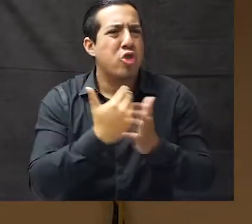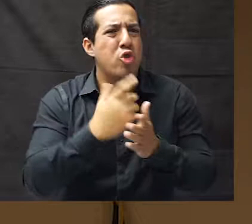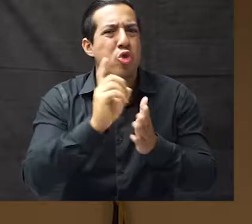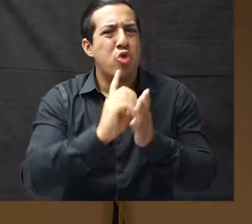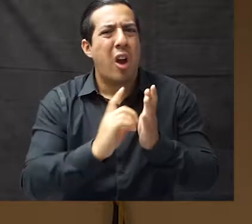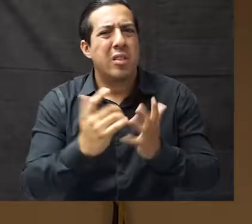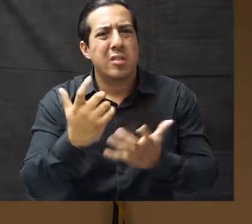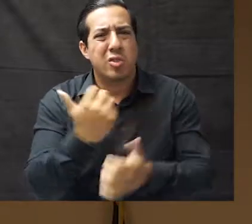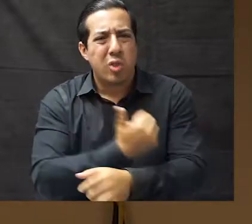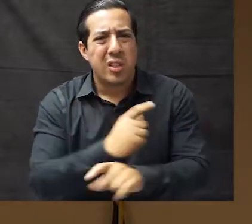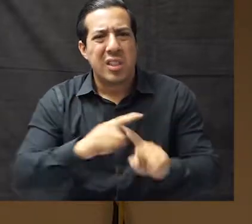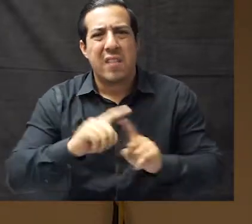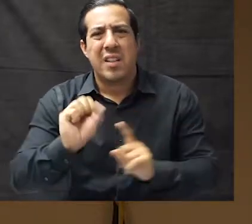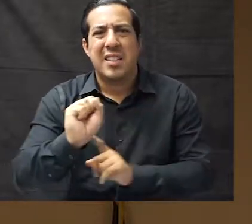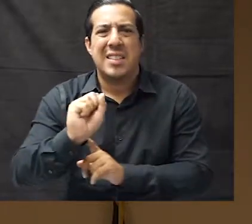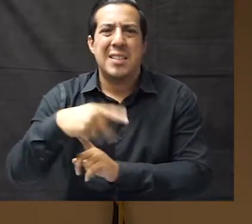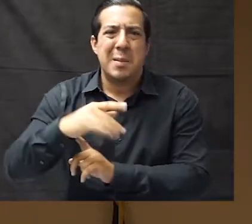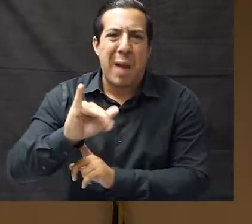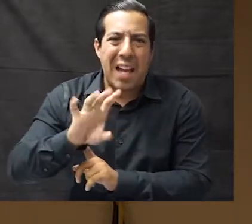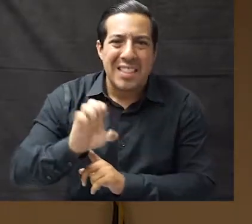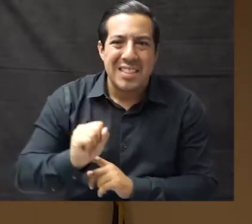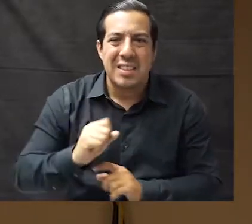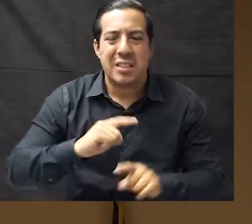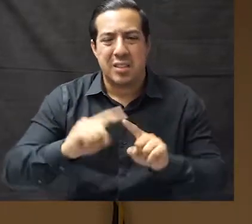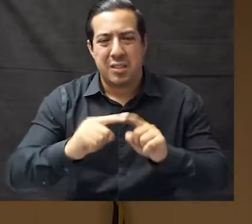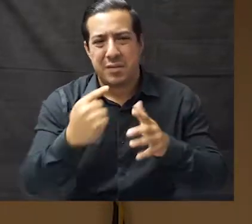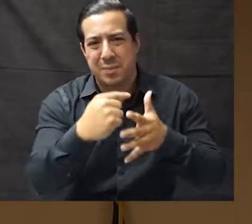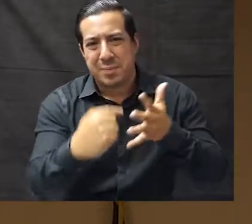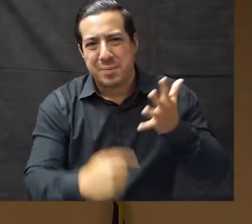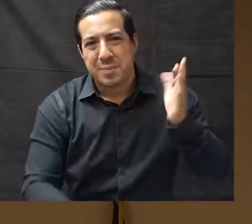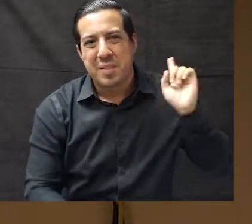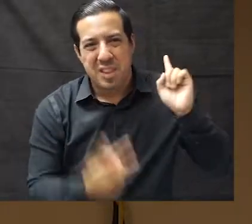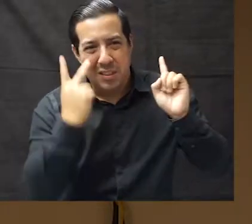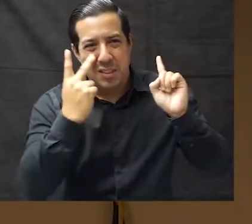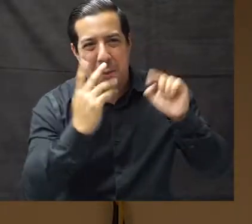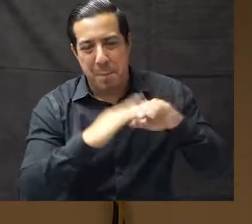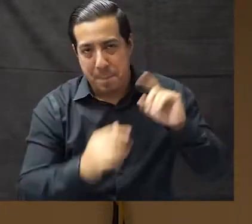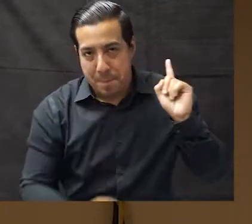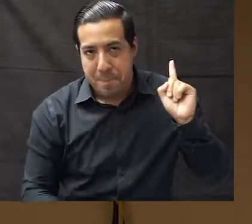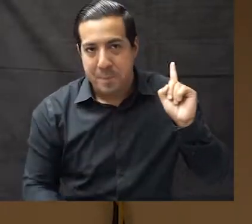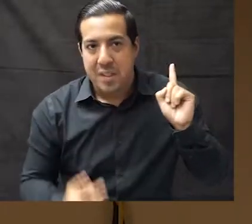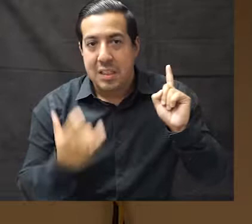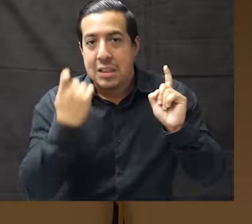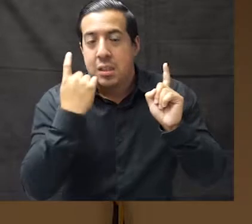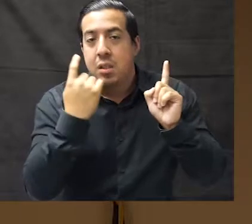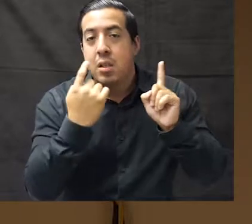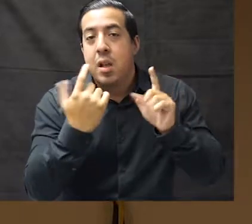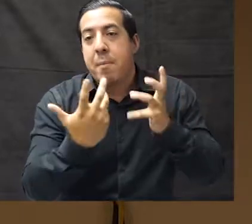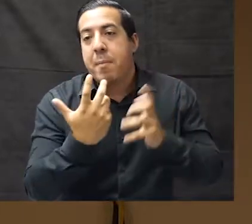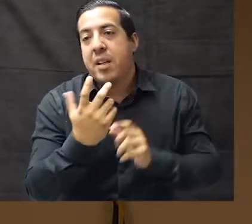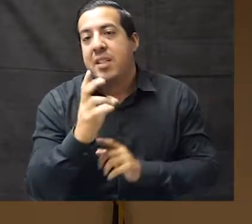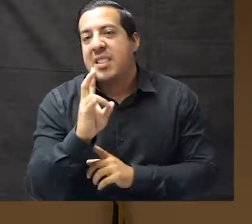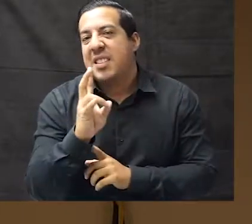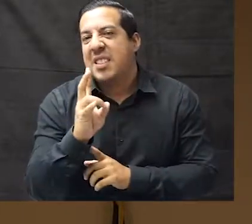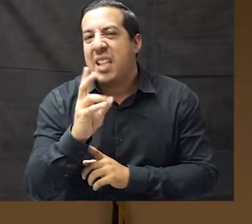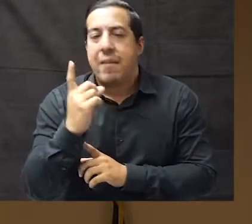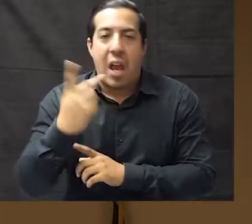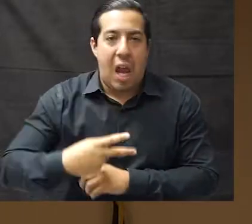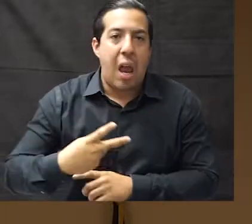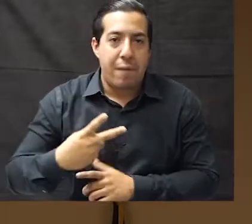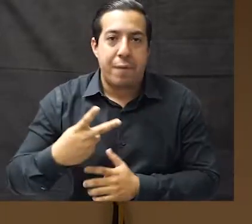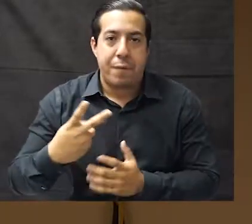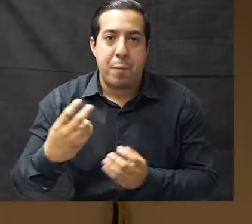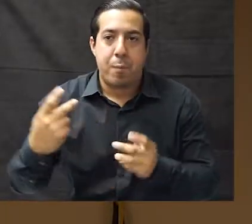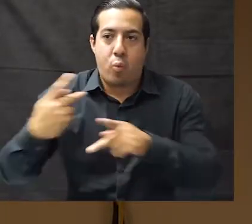different kinds of fentanyls. Basically, chemists have modified the structure because they're trying to find more potent drugs. So acetylfentanyl